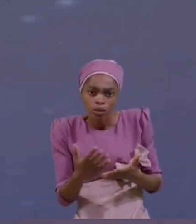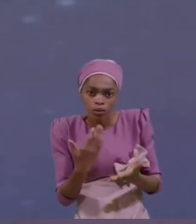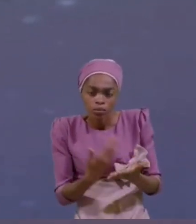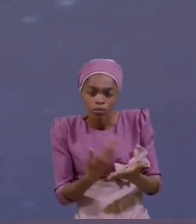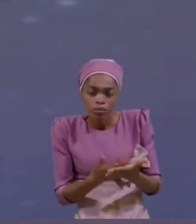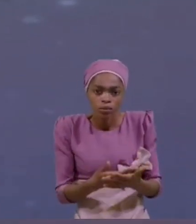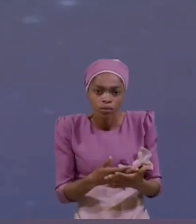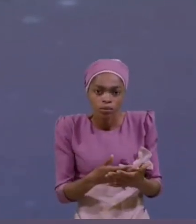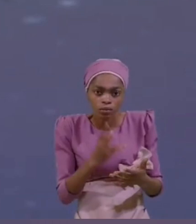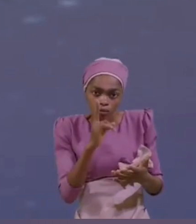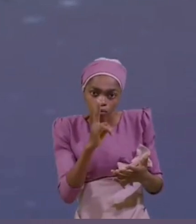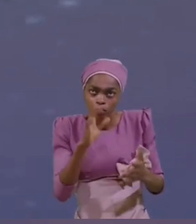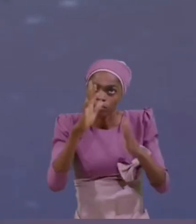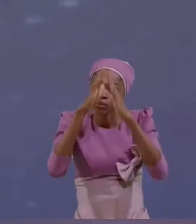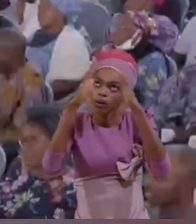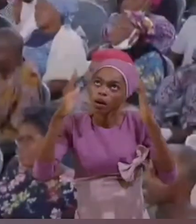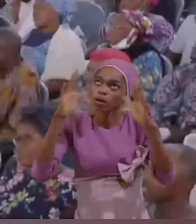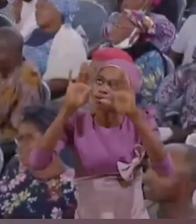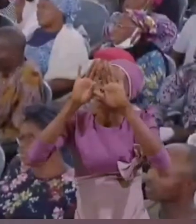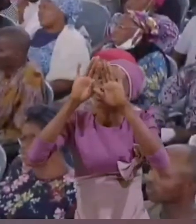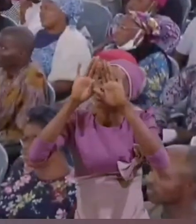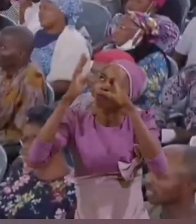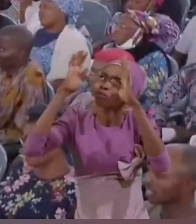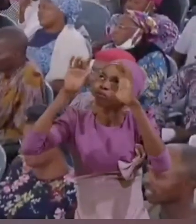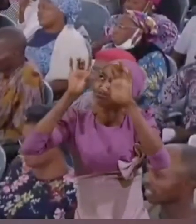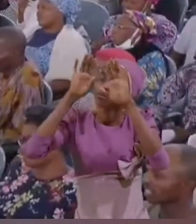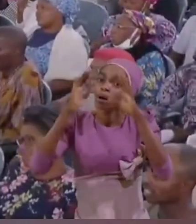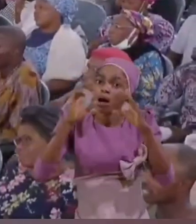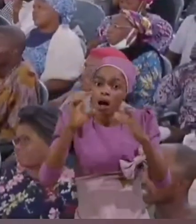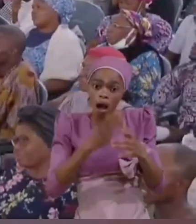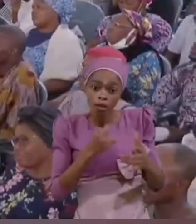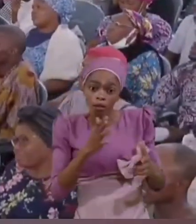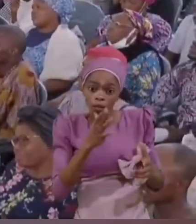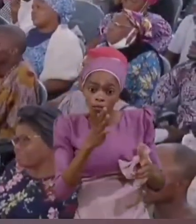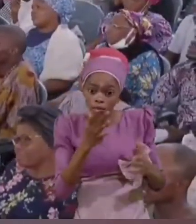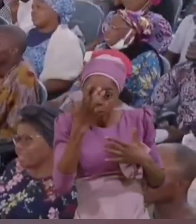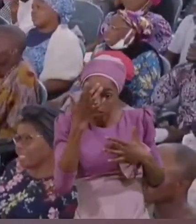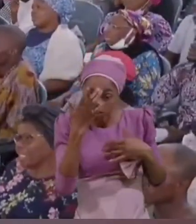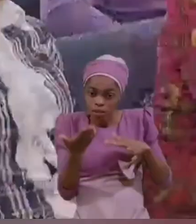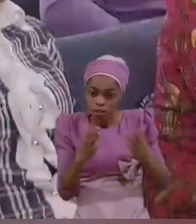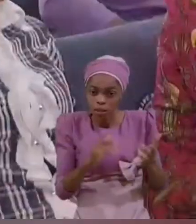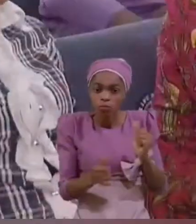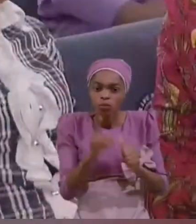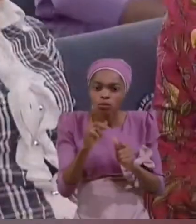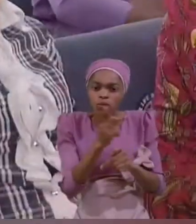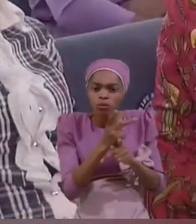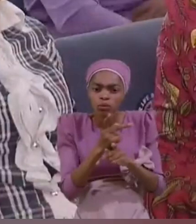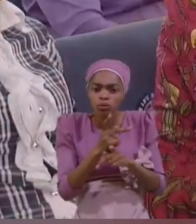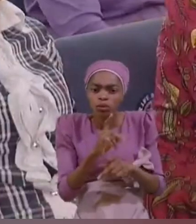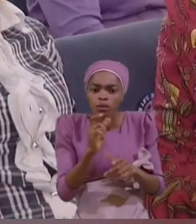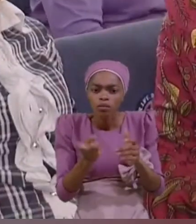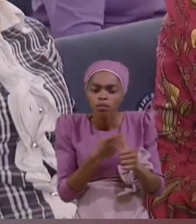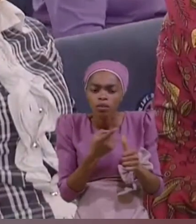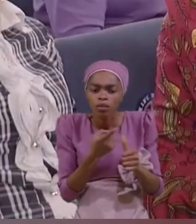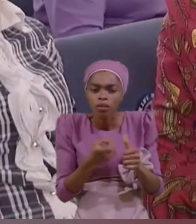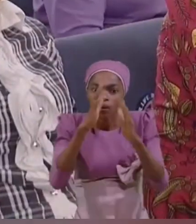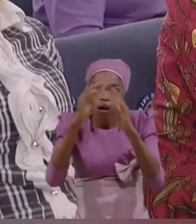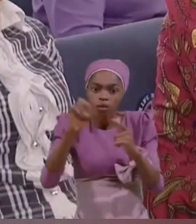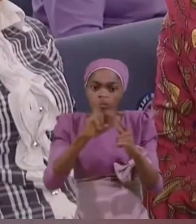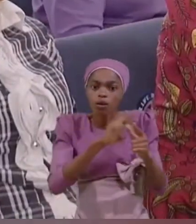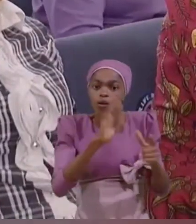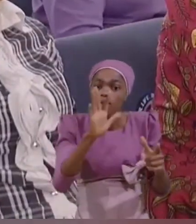roof or take care of your mother? Which one will you do first? We should give